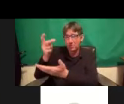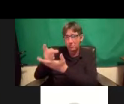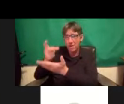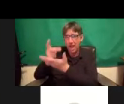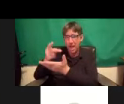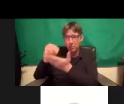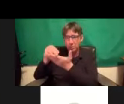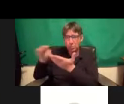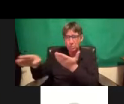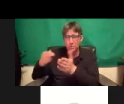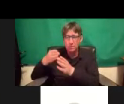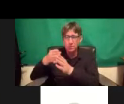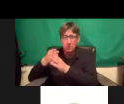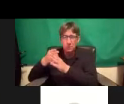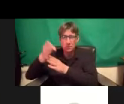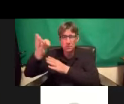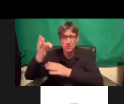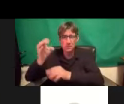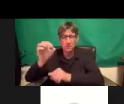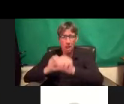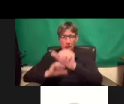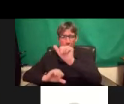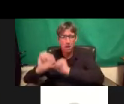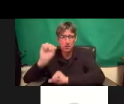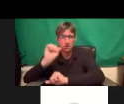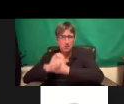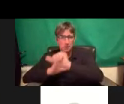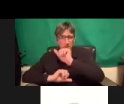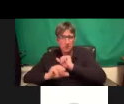are coming in and working and